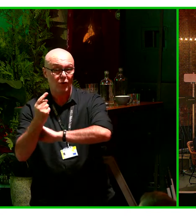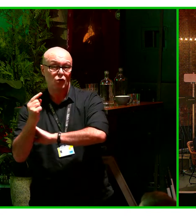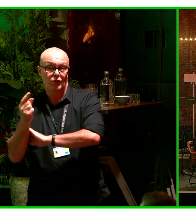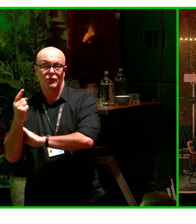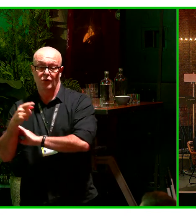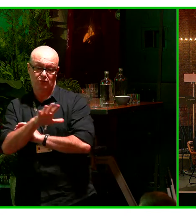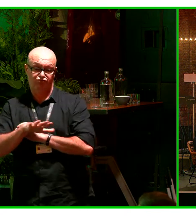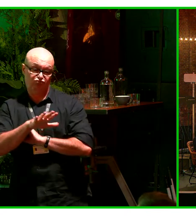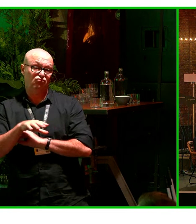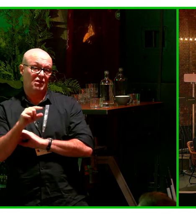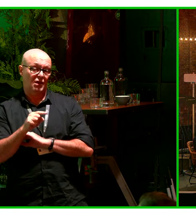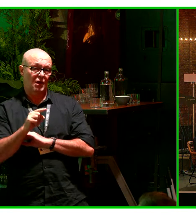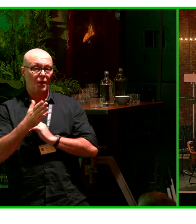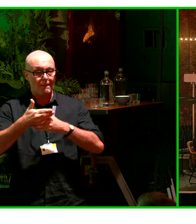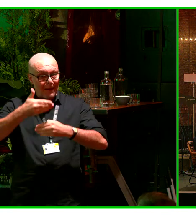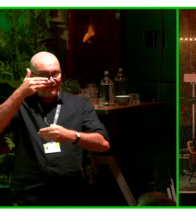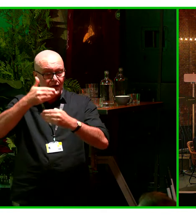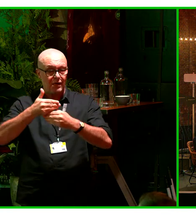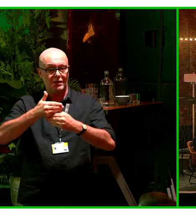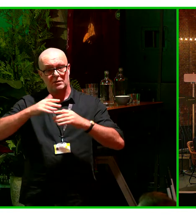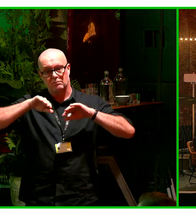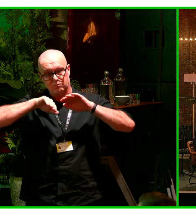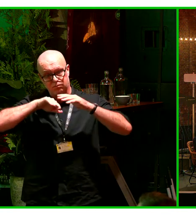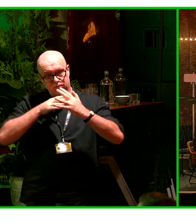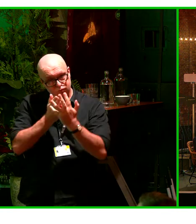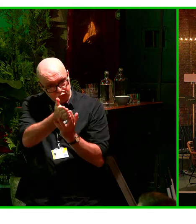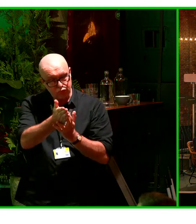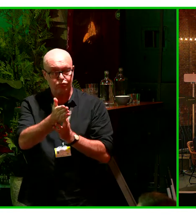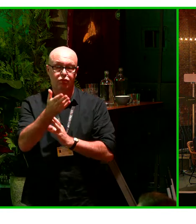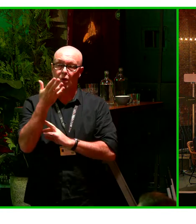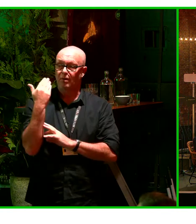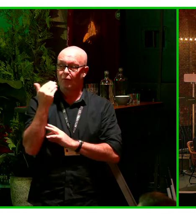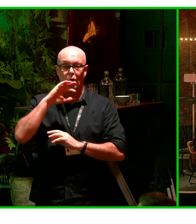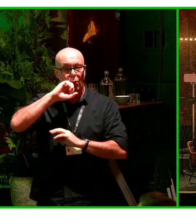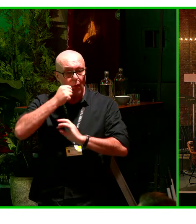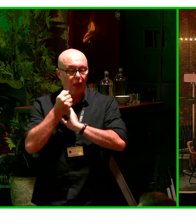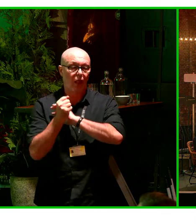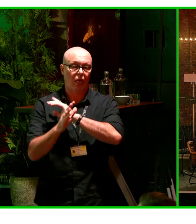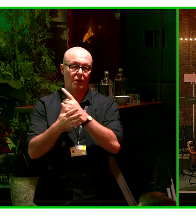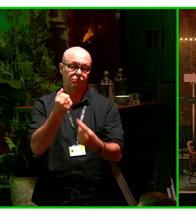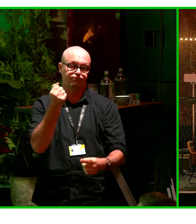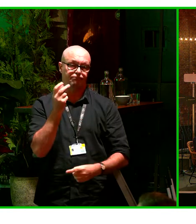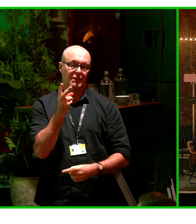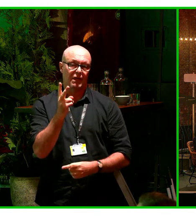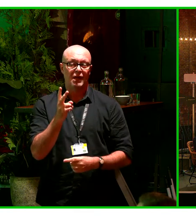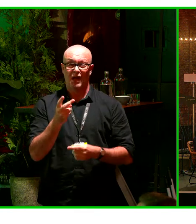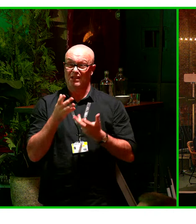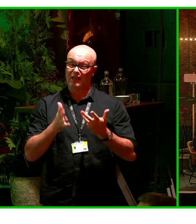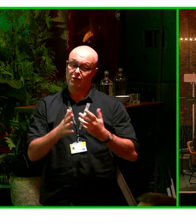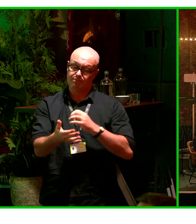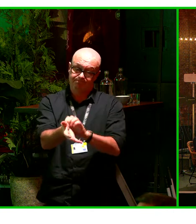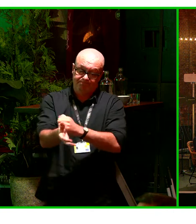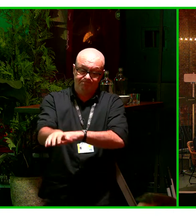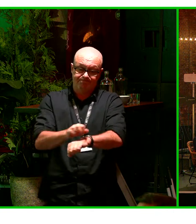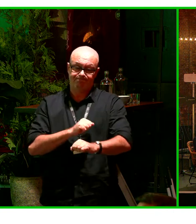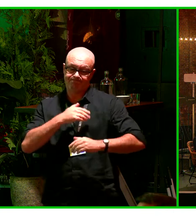overcome these barriers before, and we can do it again. And it's just something we need to be striving for together. So